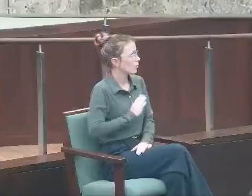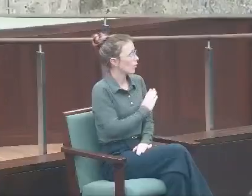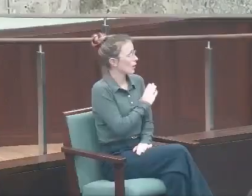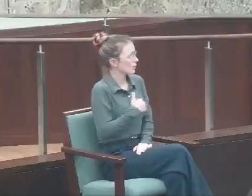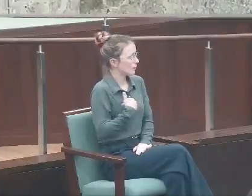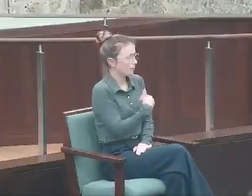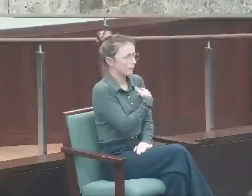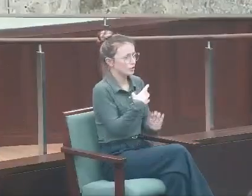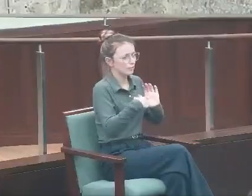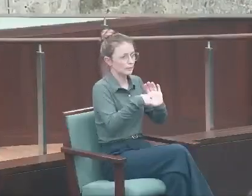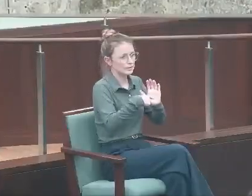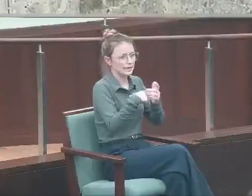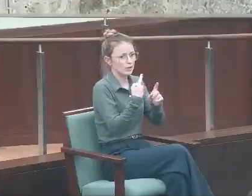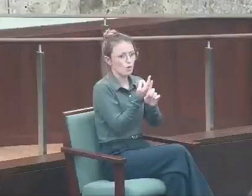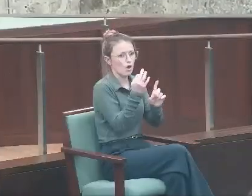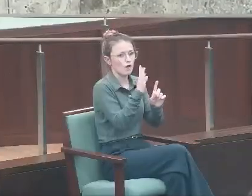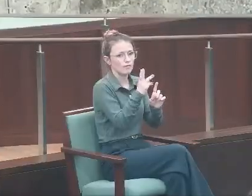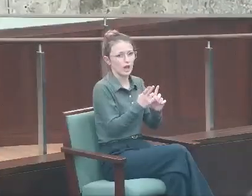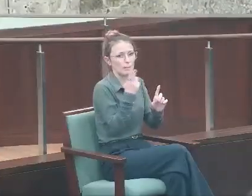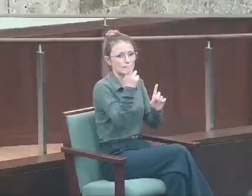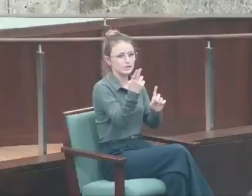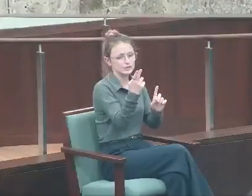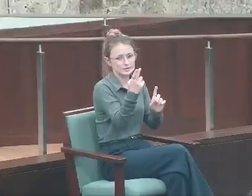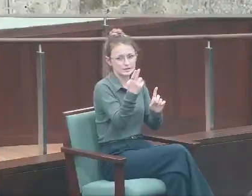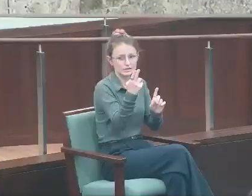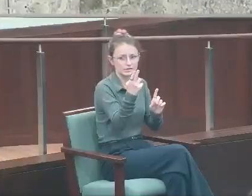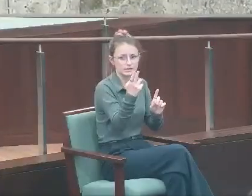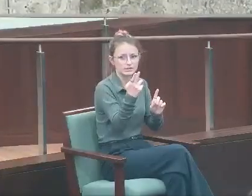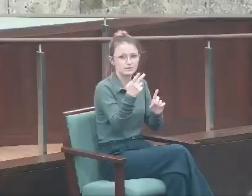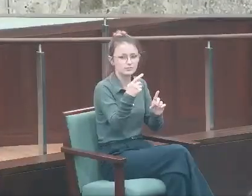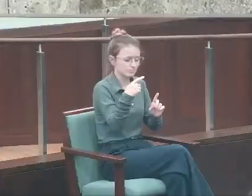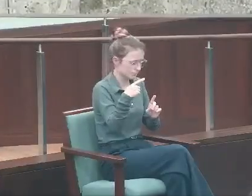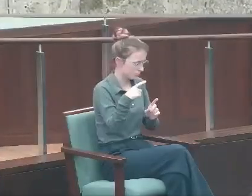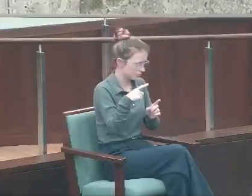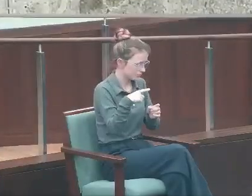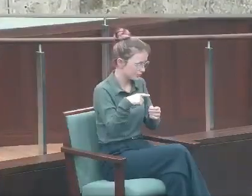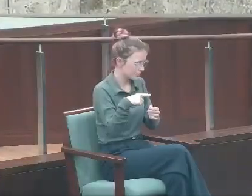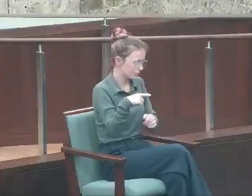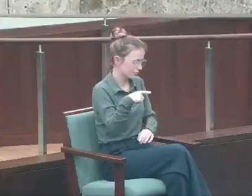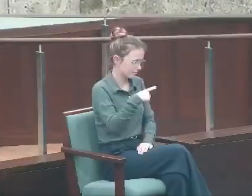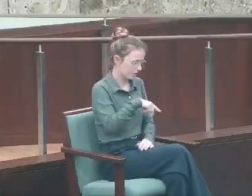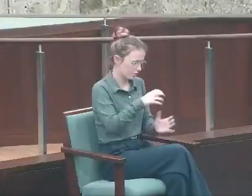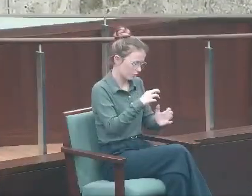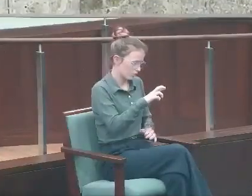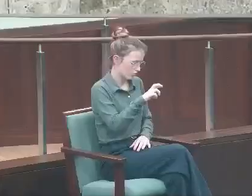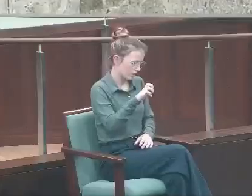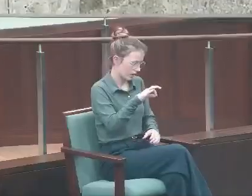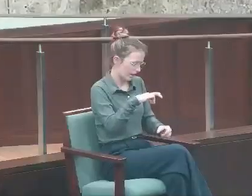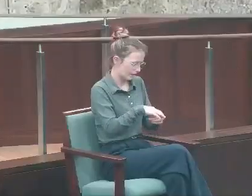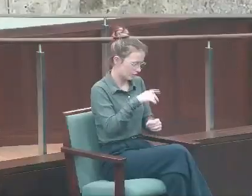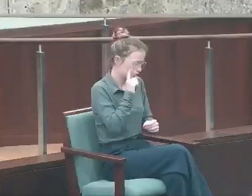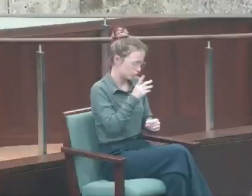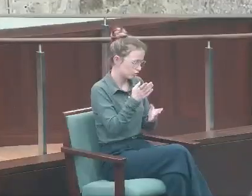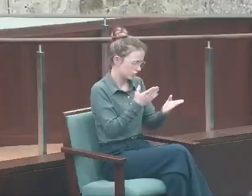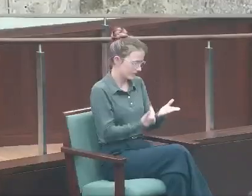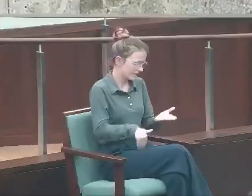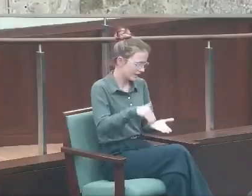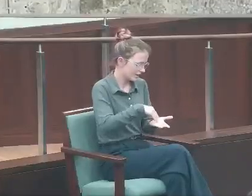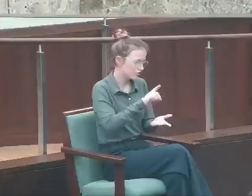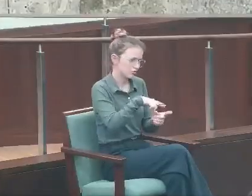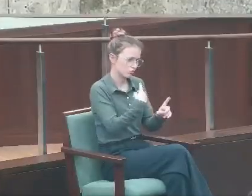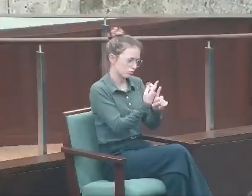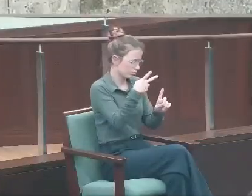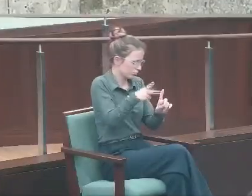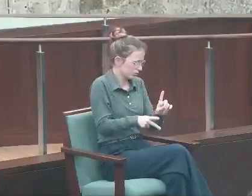representing one of the denominations. And they are looking to be re-elected to serve an additional term. It's just one